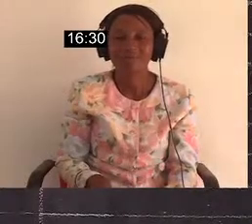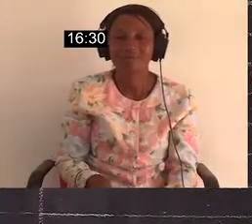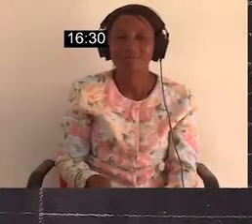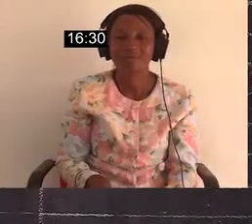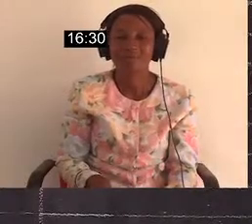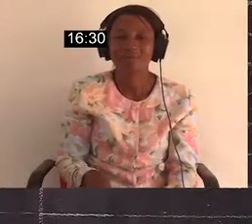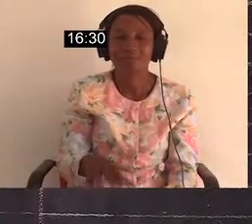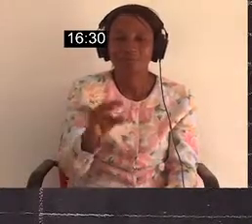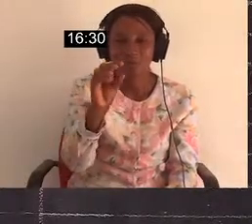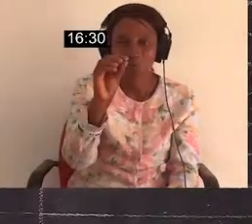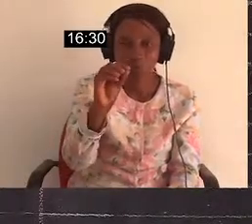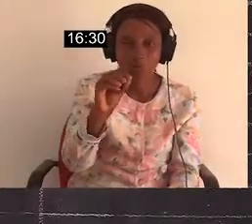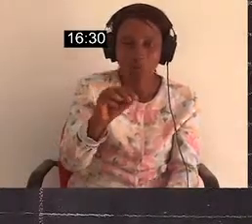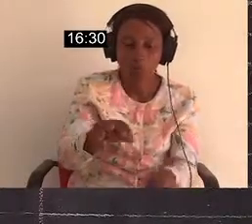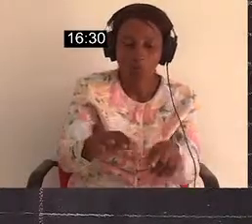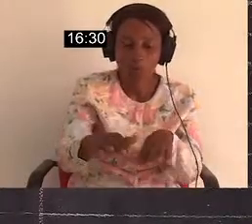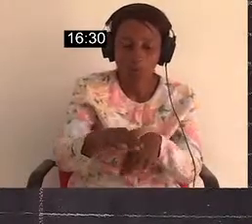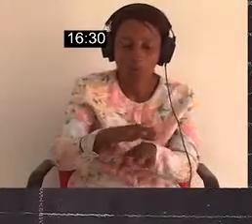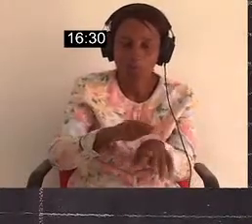What do you have?